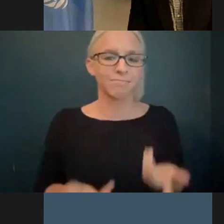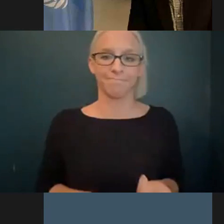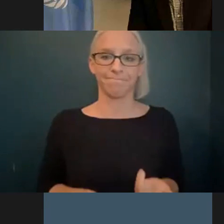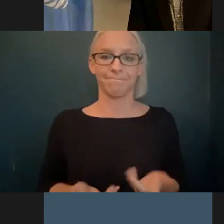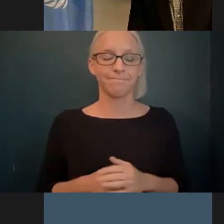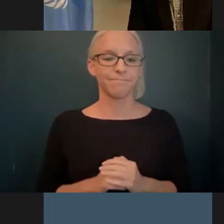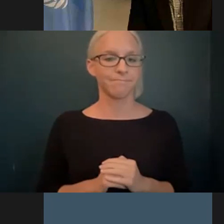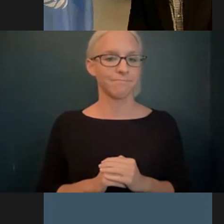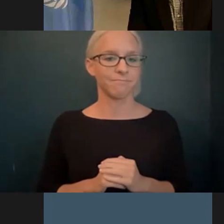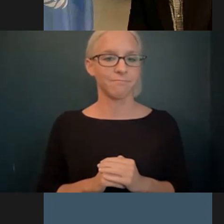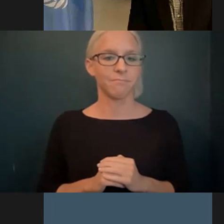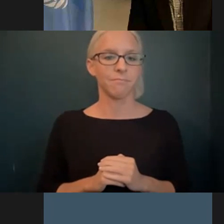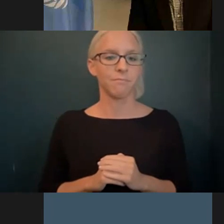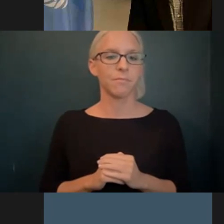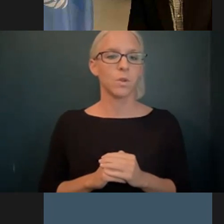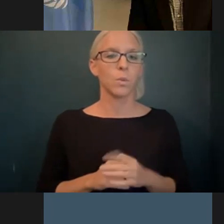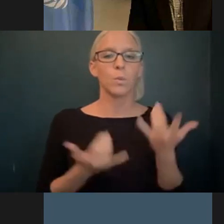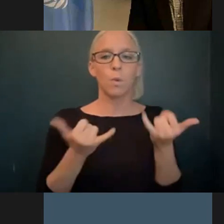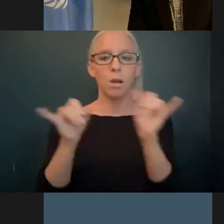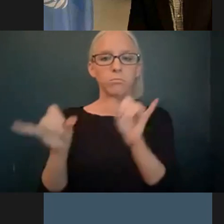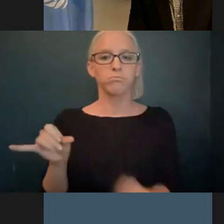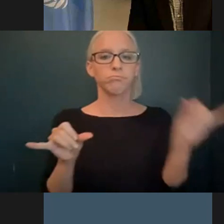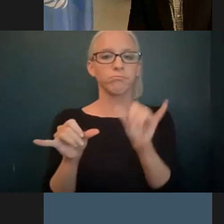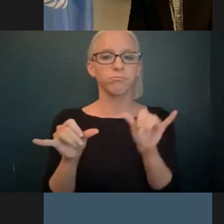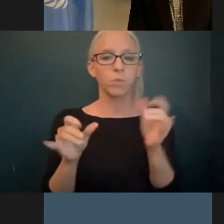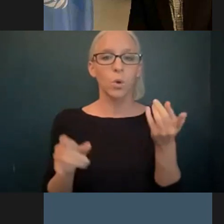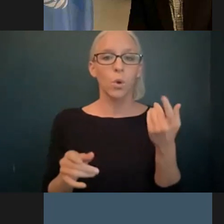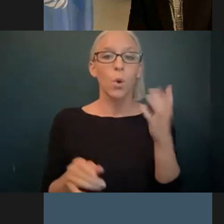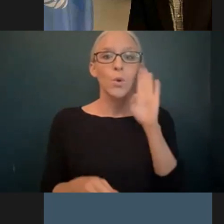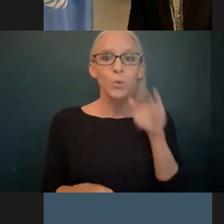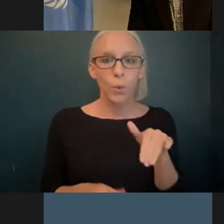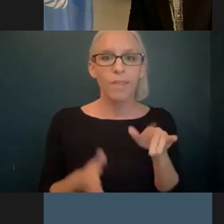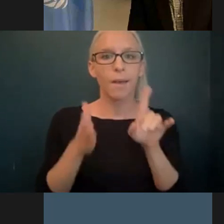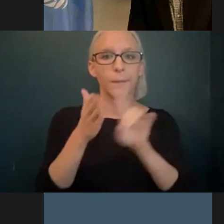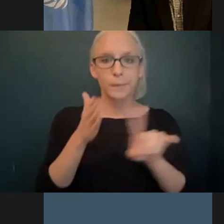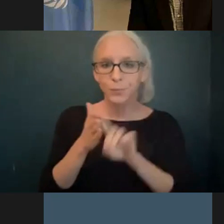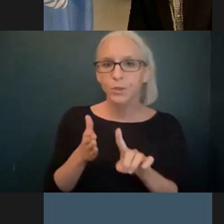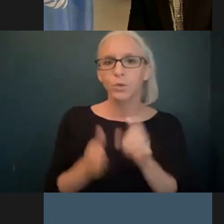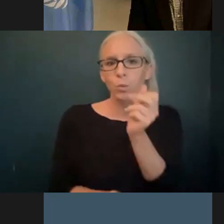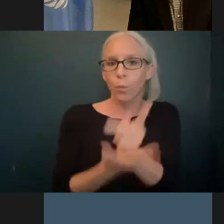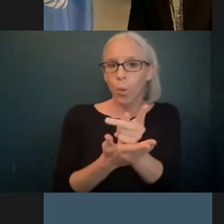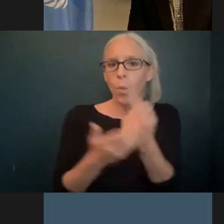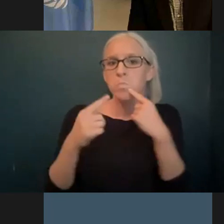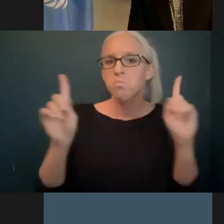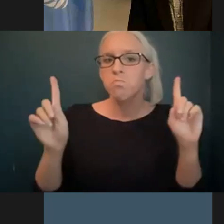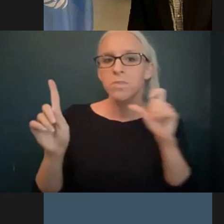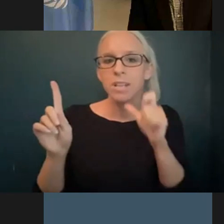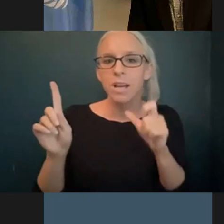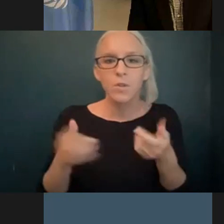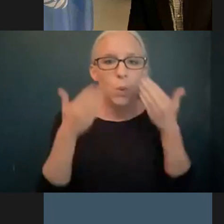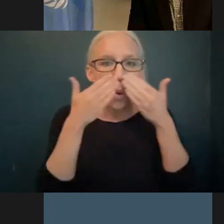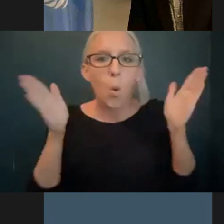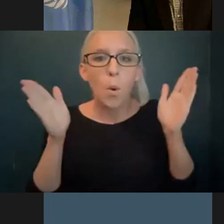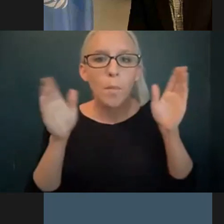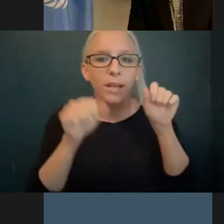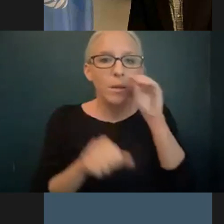So it gives some sort of uniformity. Everyone's wearing a mask that we know it's good. We know that it has a tight fitting, that's not just open in your nose, so you're still getting all